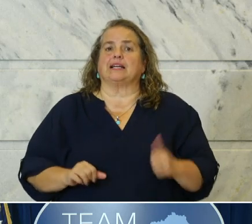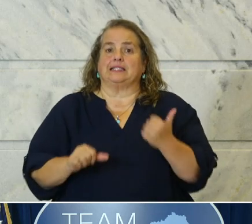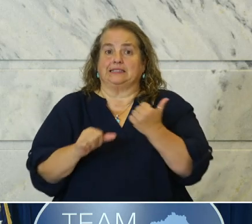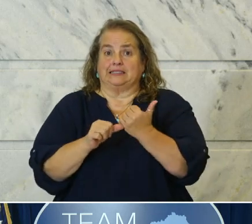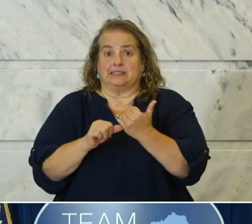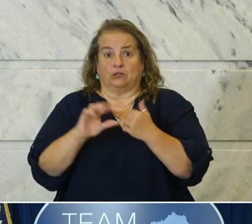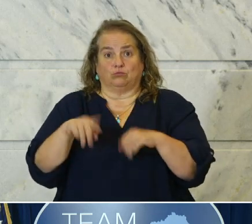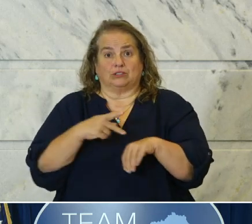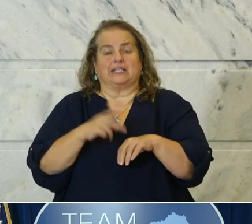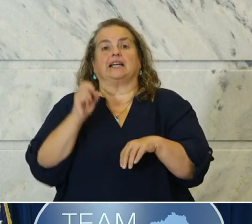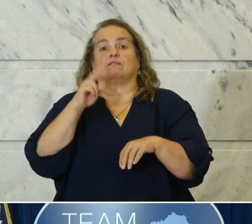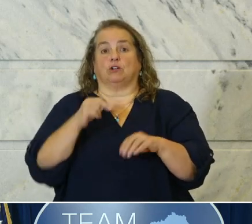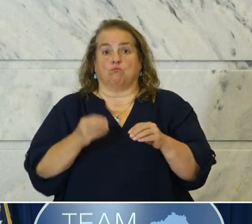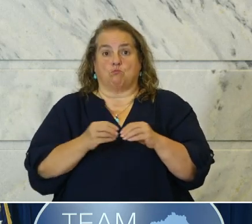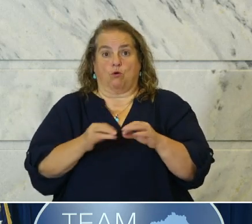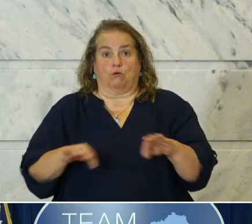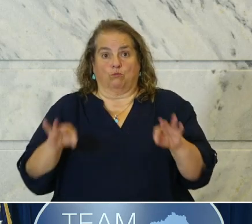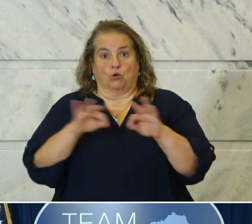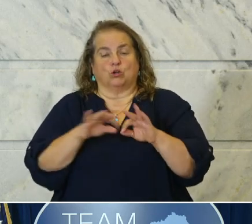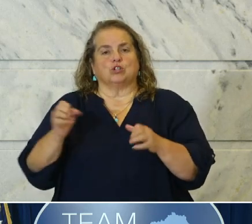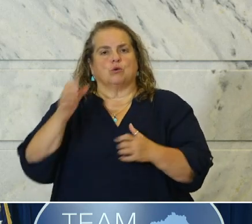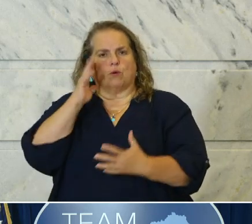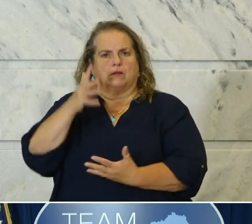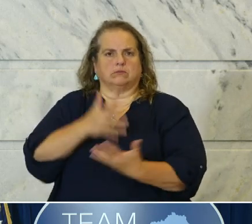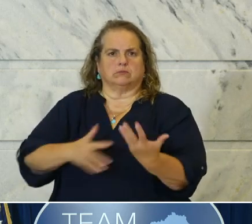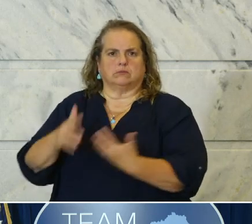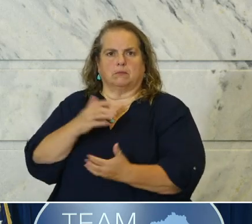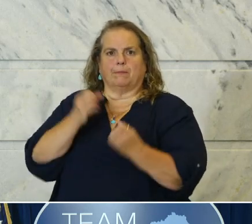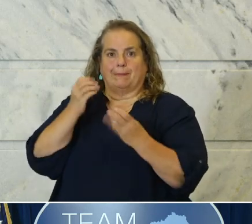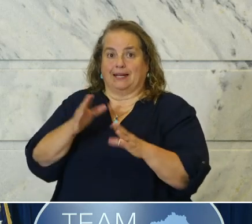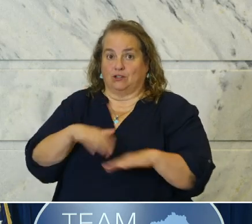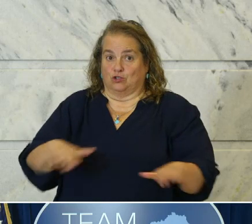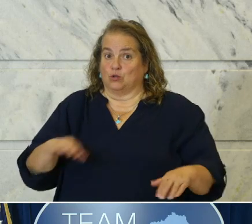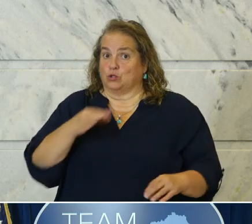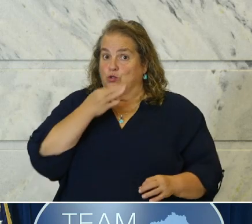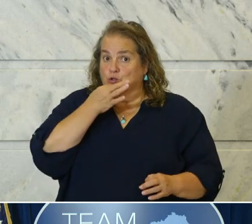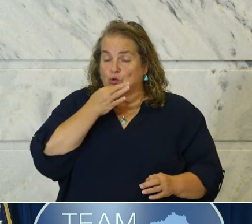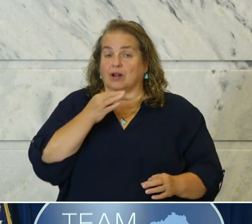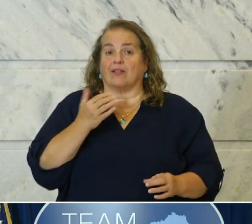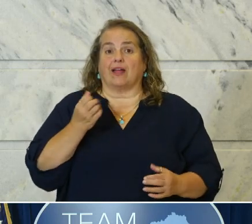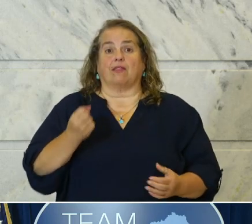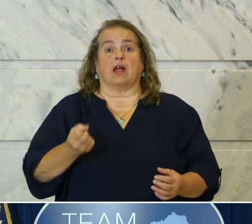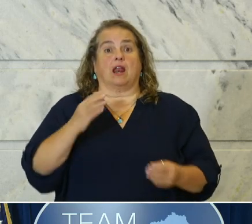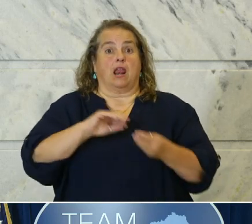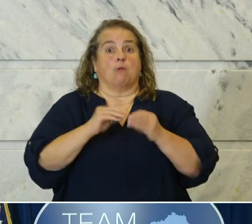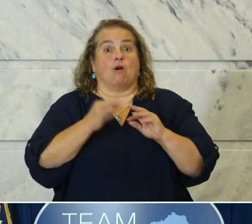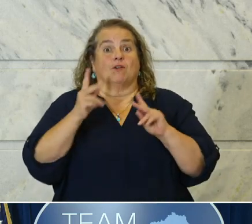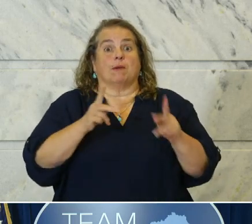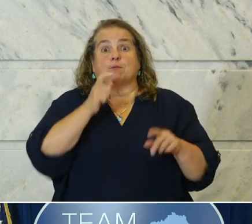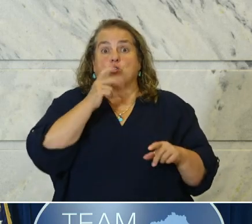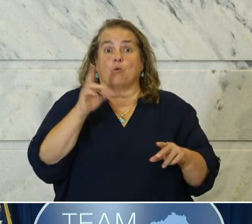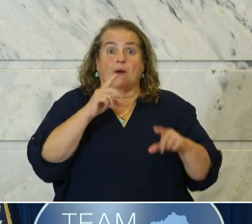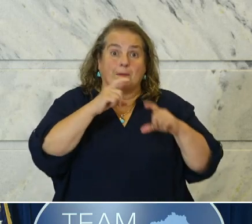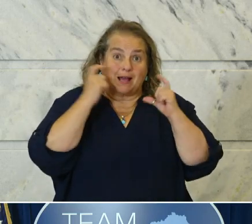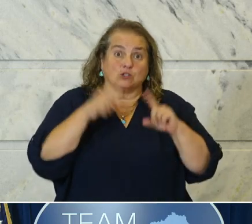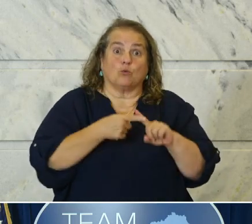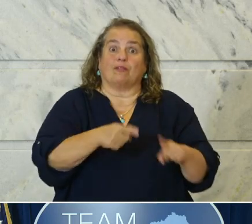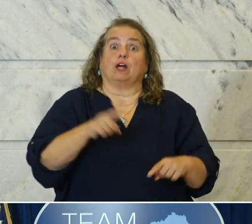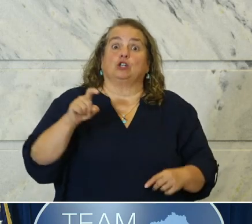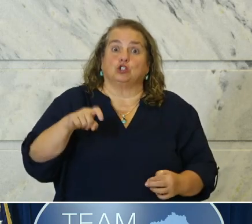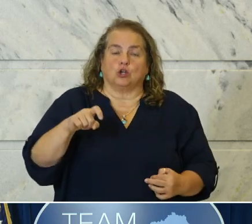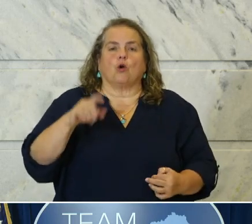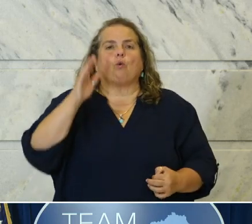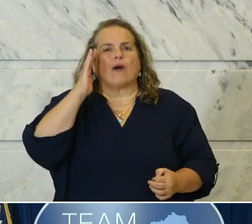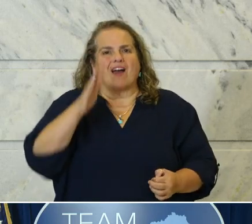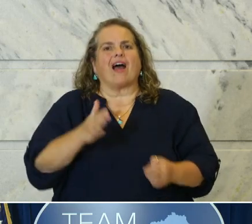more important. She's going to be interacting with a lot of kids here very soon, and the amount of people that wear masks when they should will